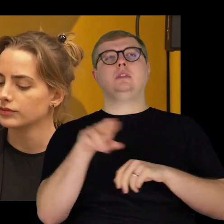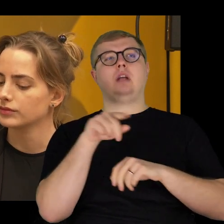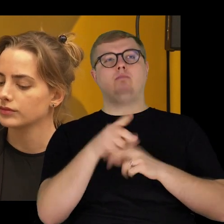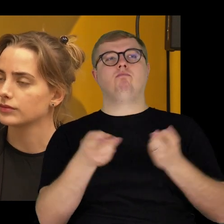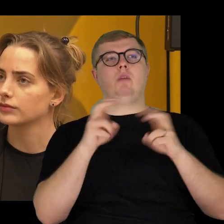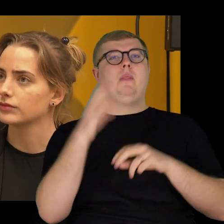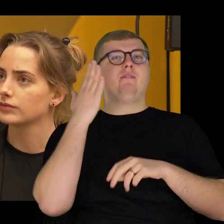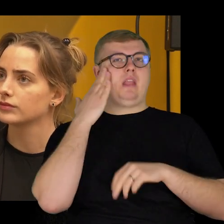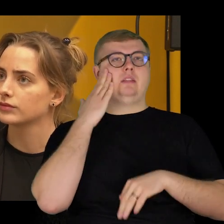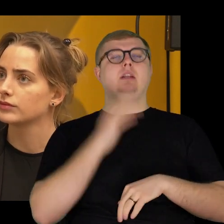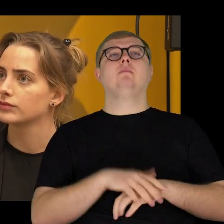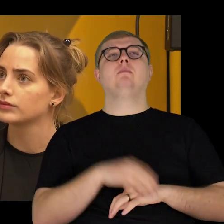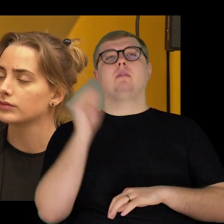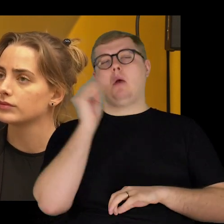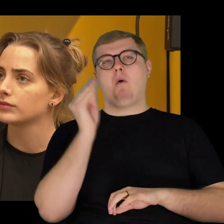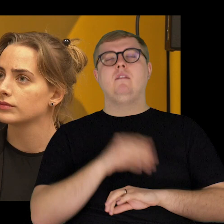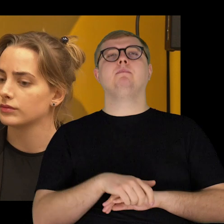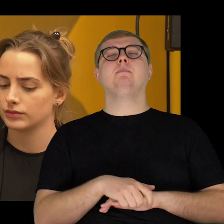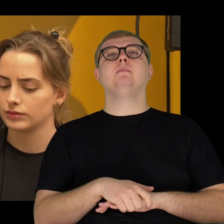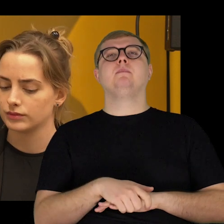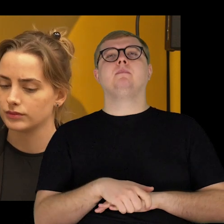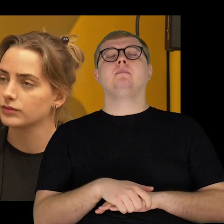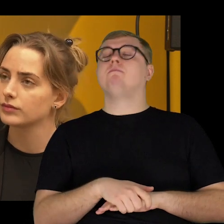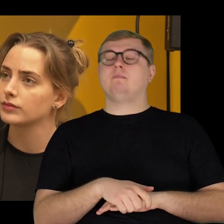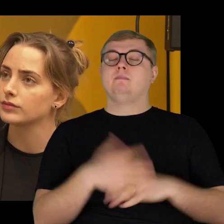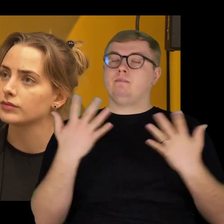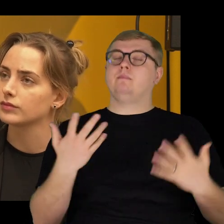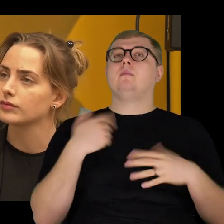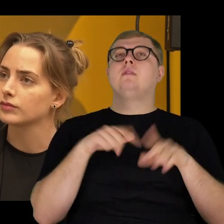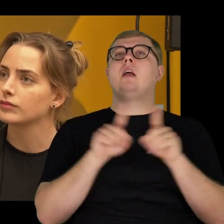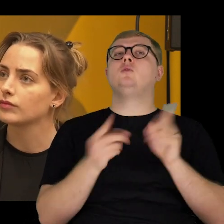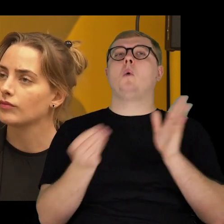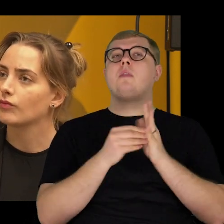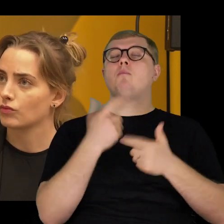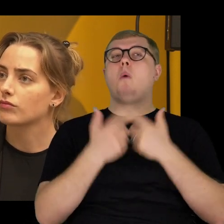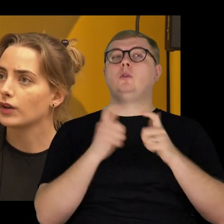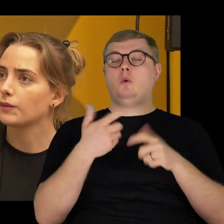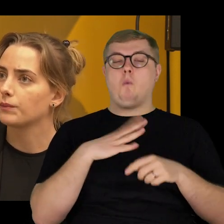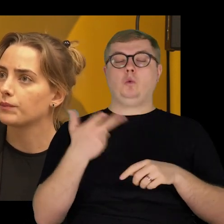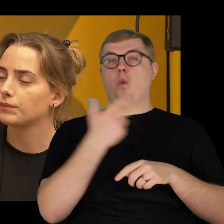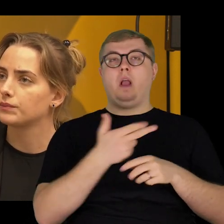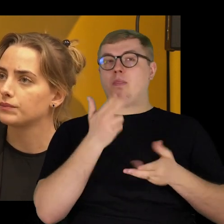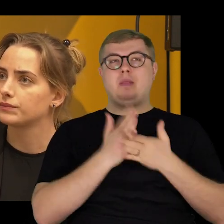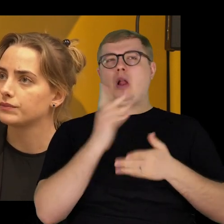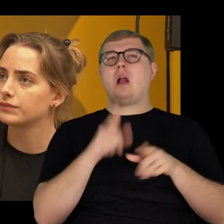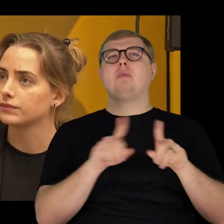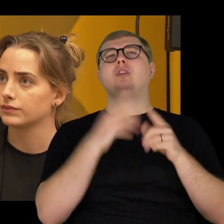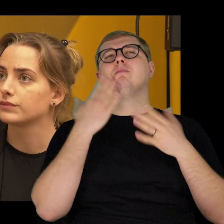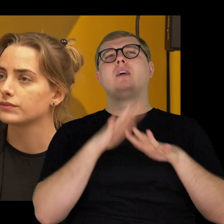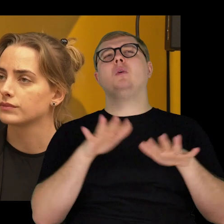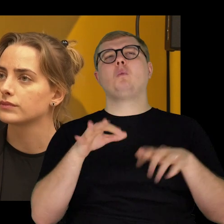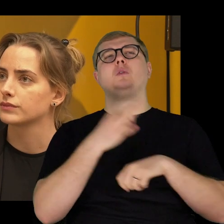production. Maybe and last also, I mean, what we did is it's not just the three of us, but obviously also with a lot of students,